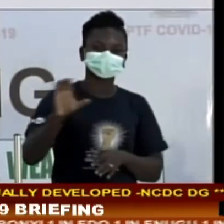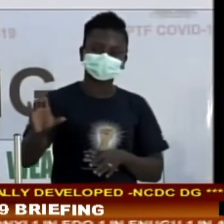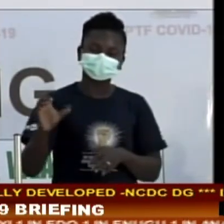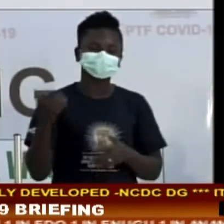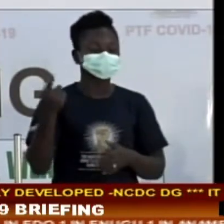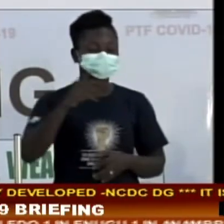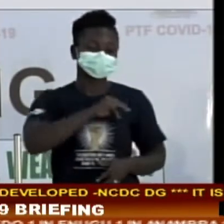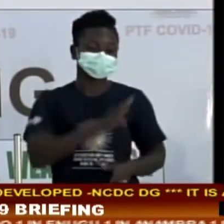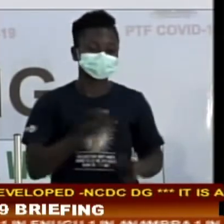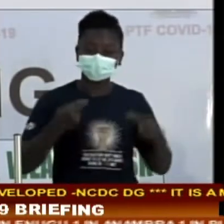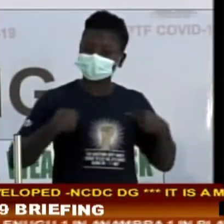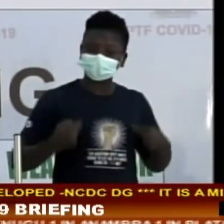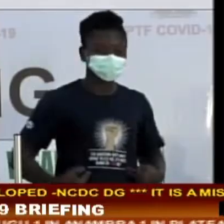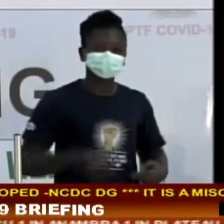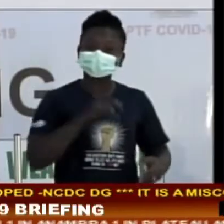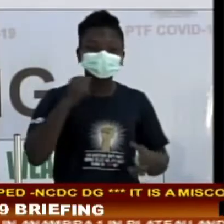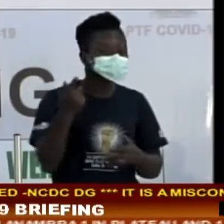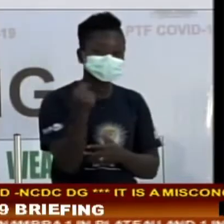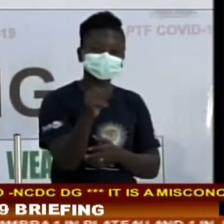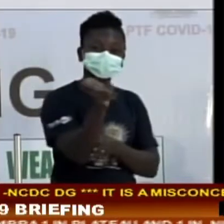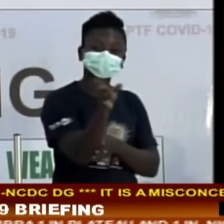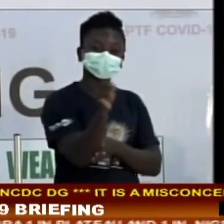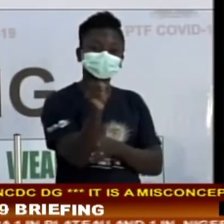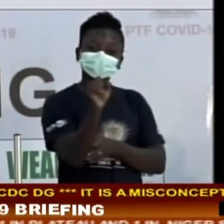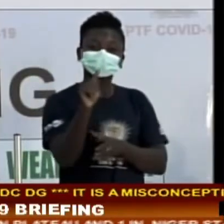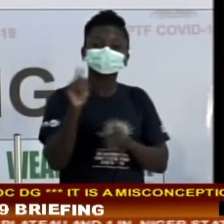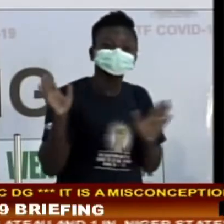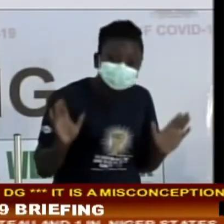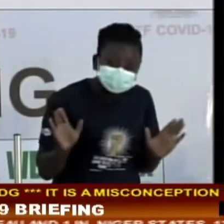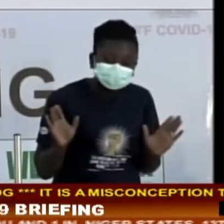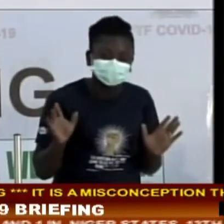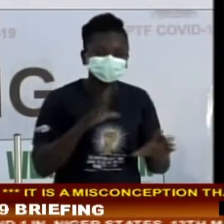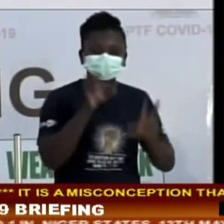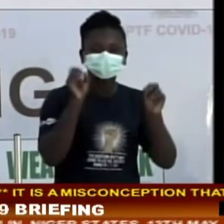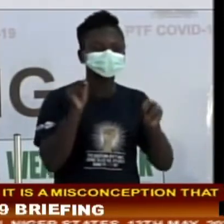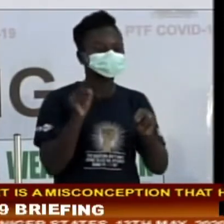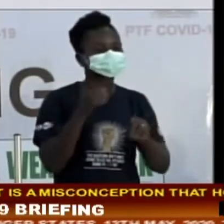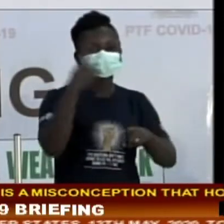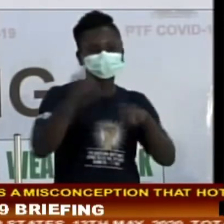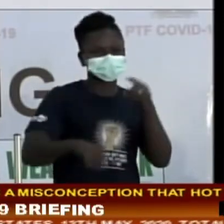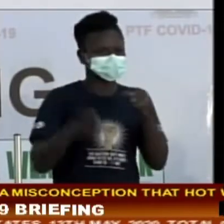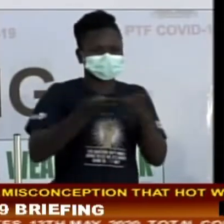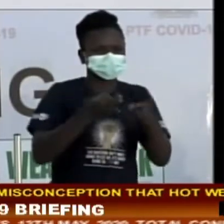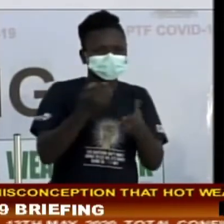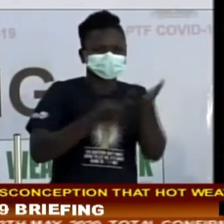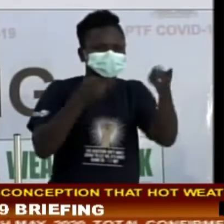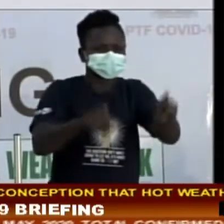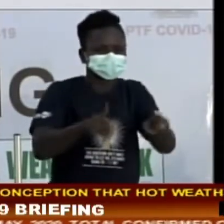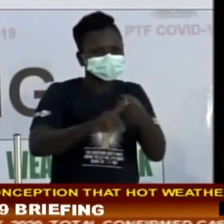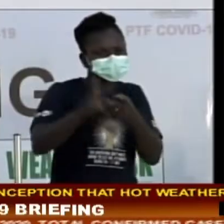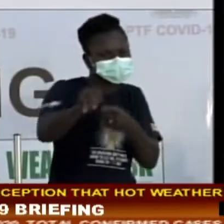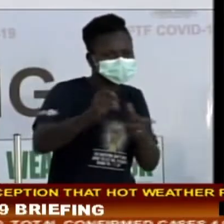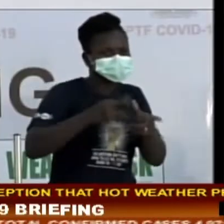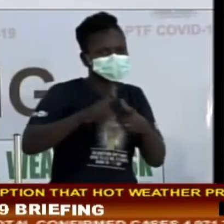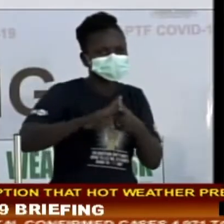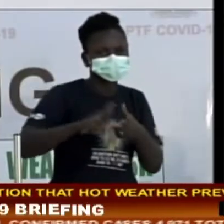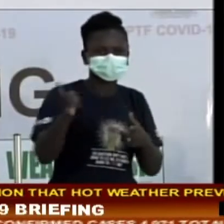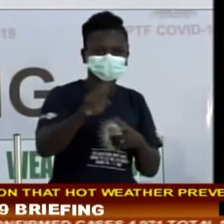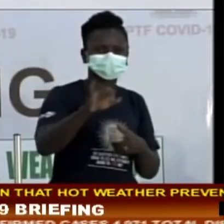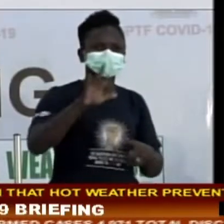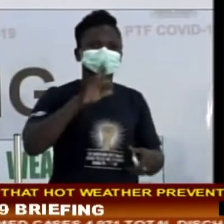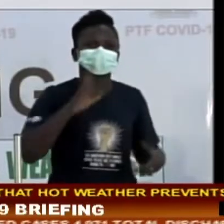not their host so we can't always explain what happened to them or where they are there seems to be a lot